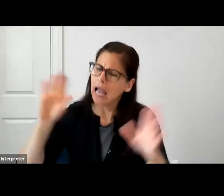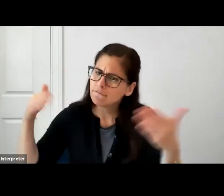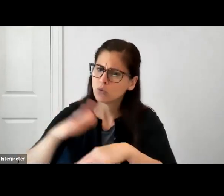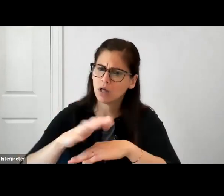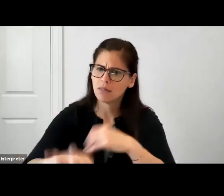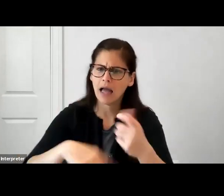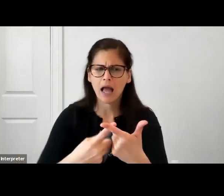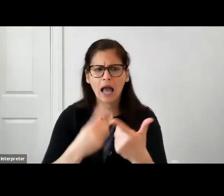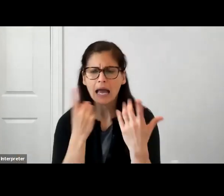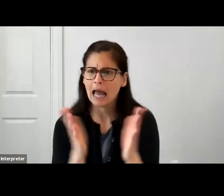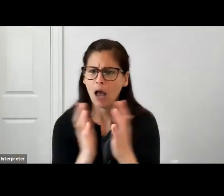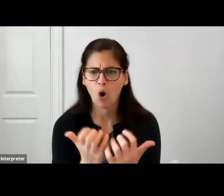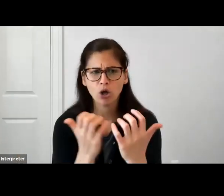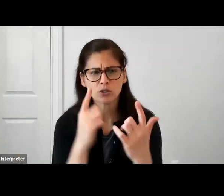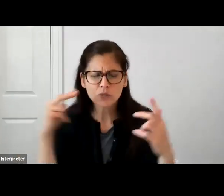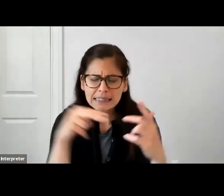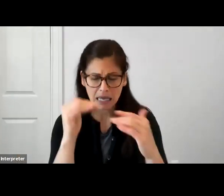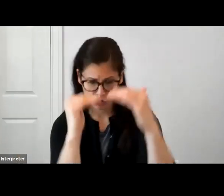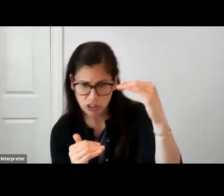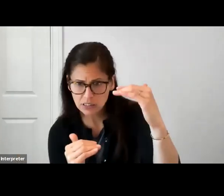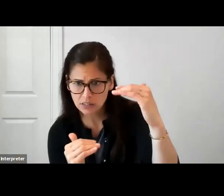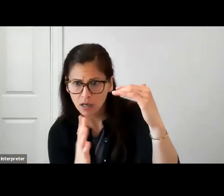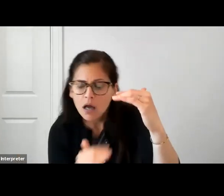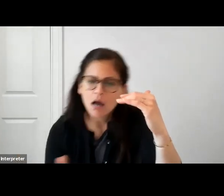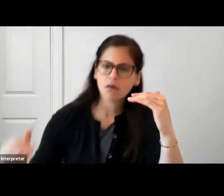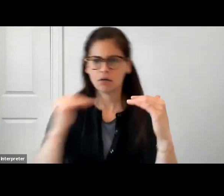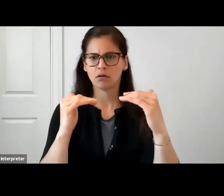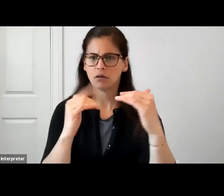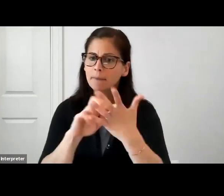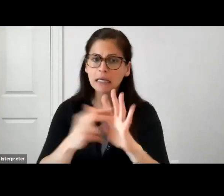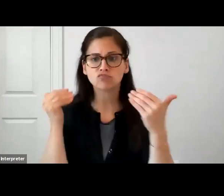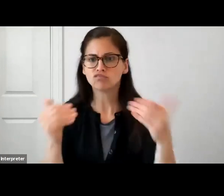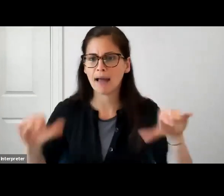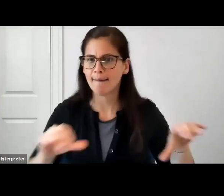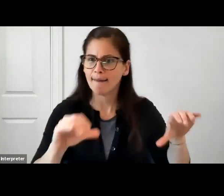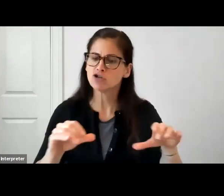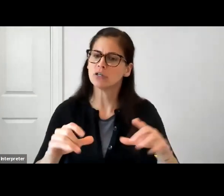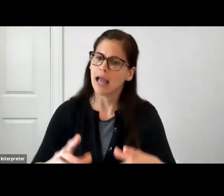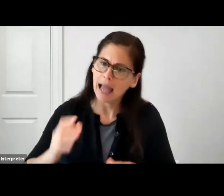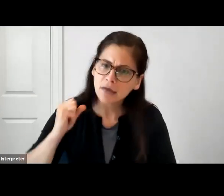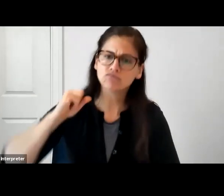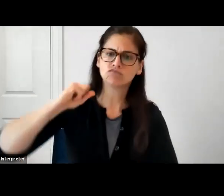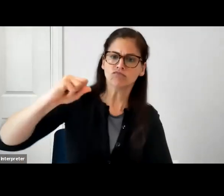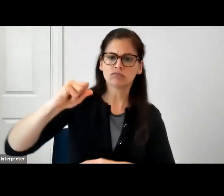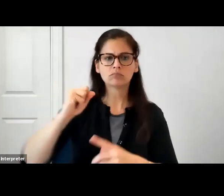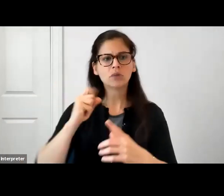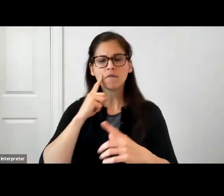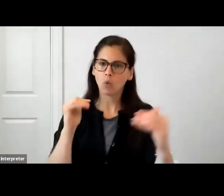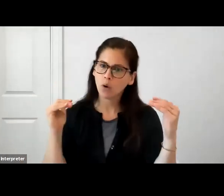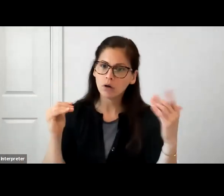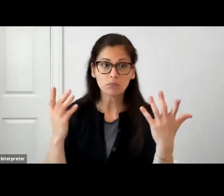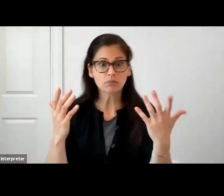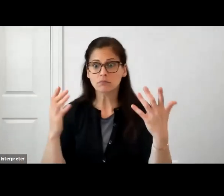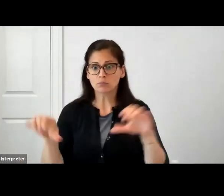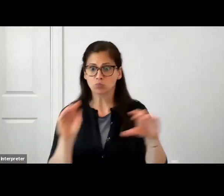they see and to inspire them to take action, to speak out, and to stand up for equity in our communities, especially in moments like